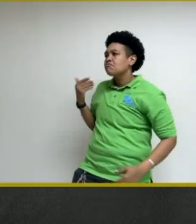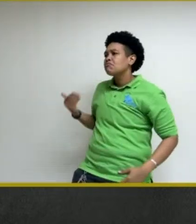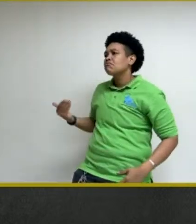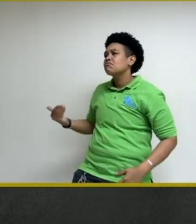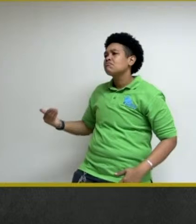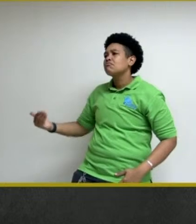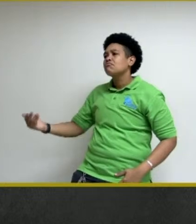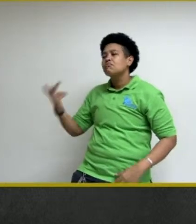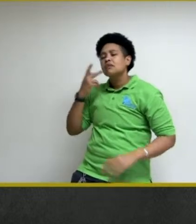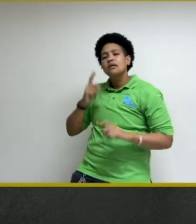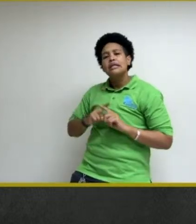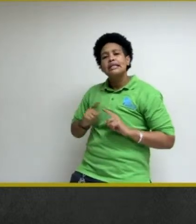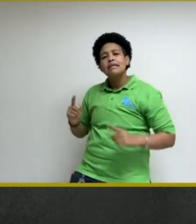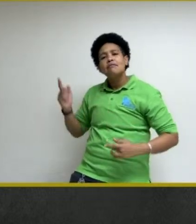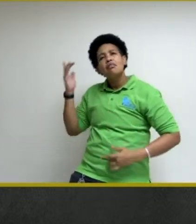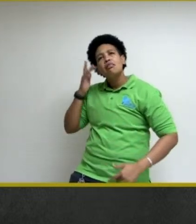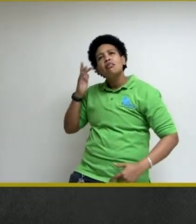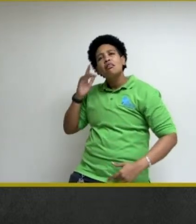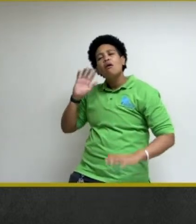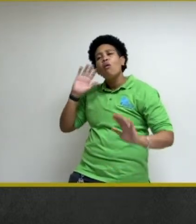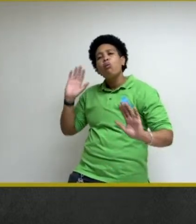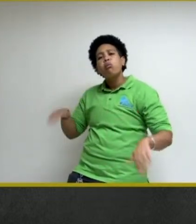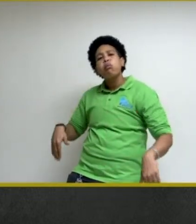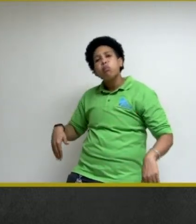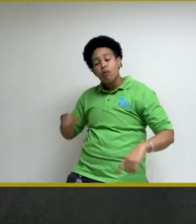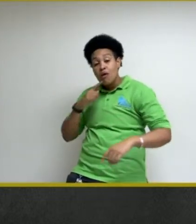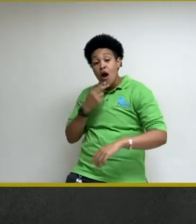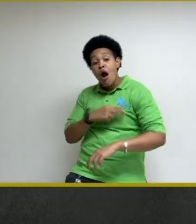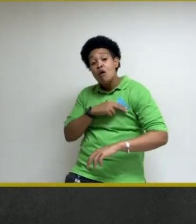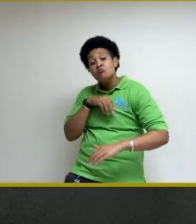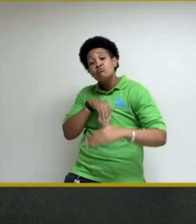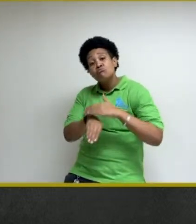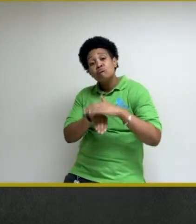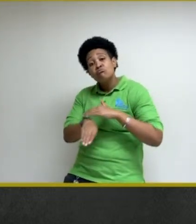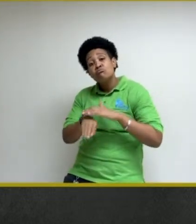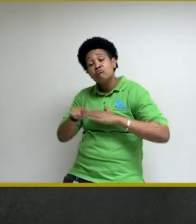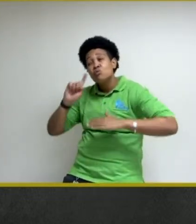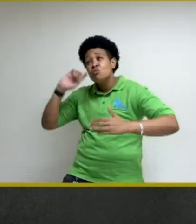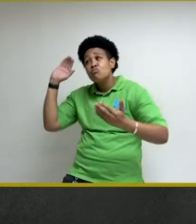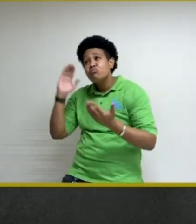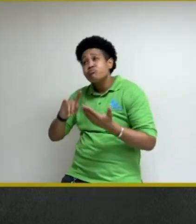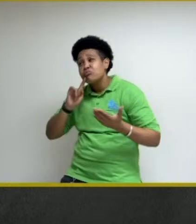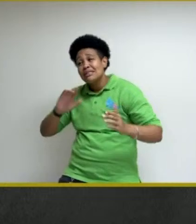in severe illness, hospitalization, and or deaths.